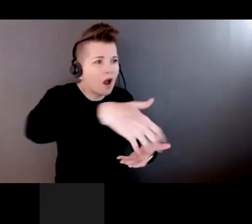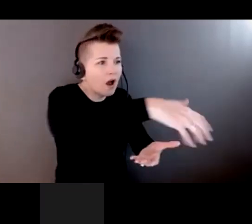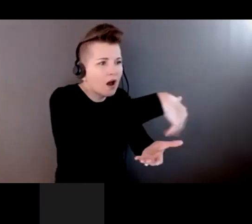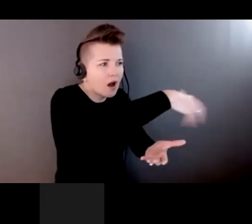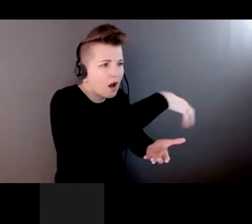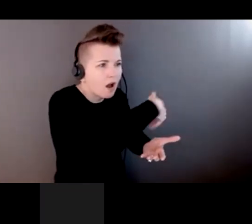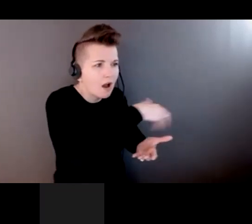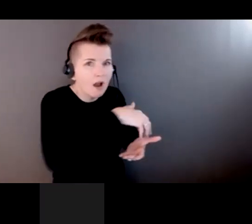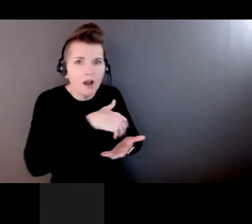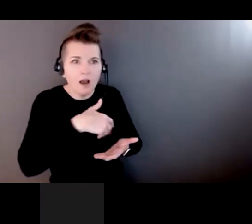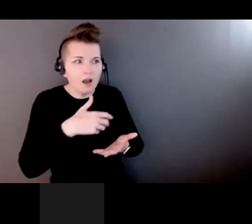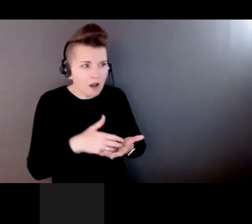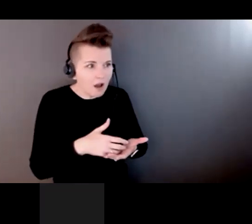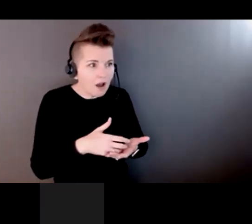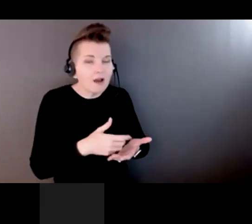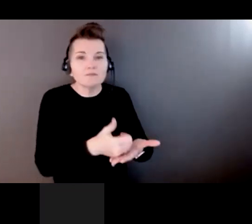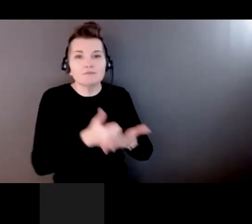because we're not working in a void.